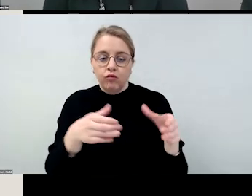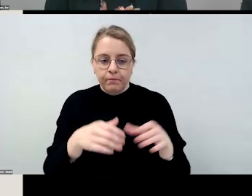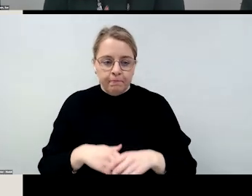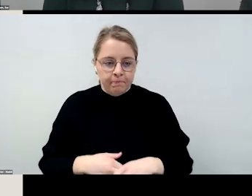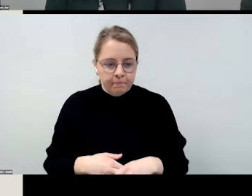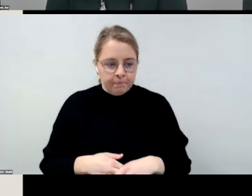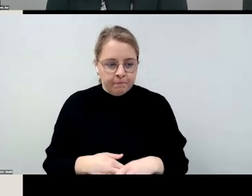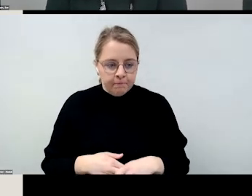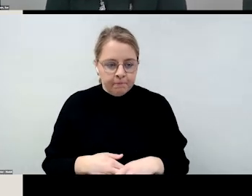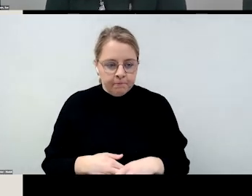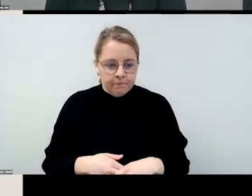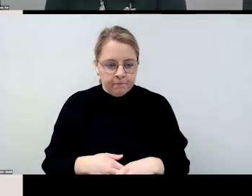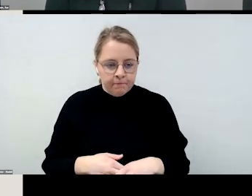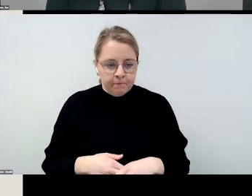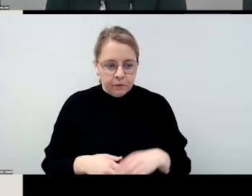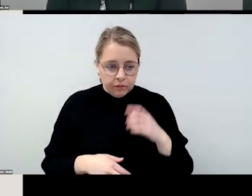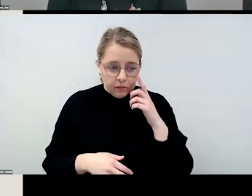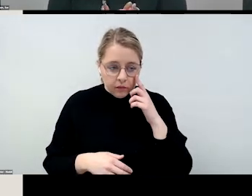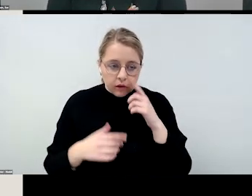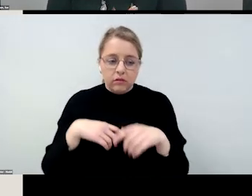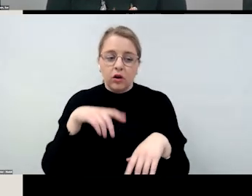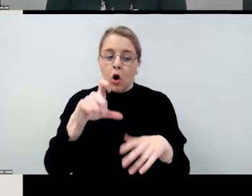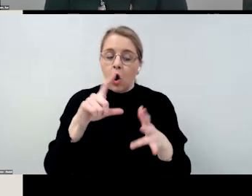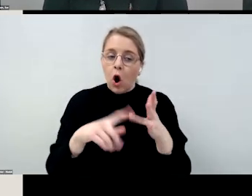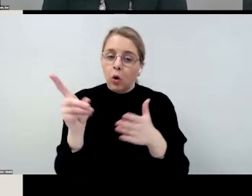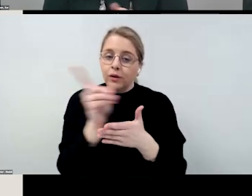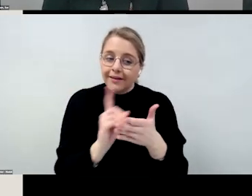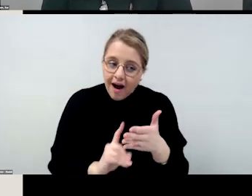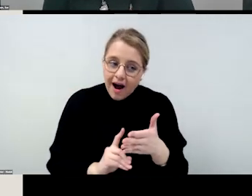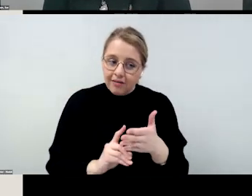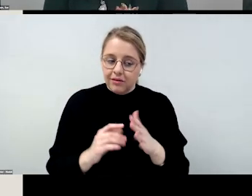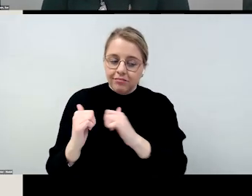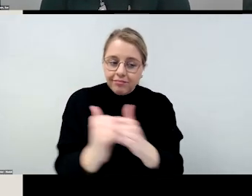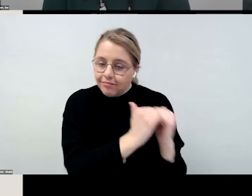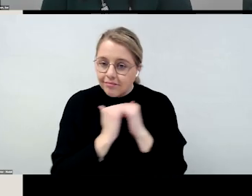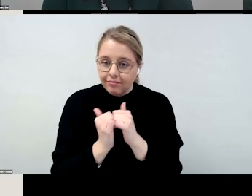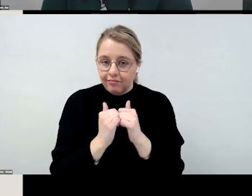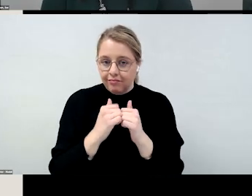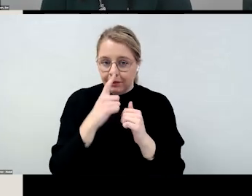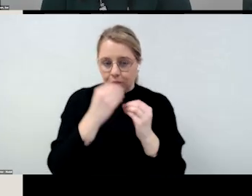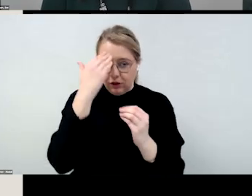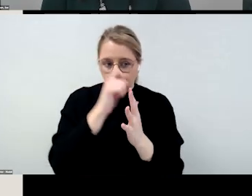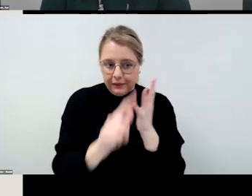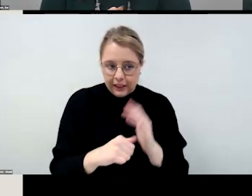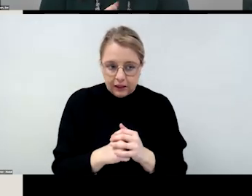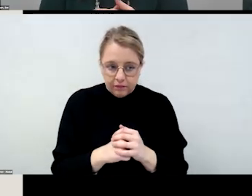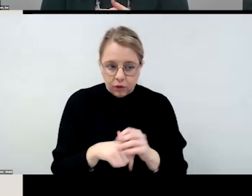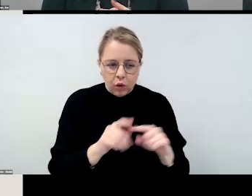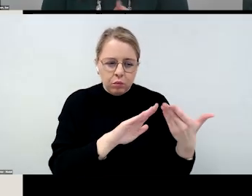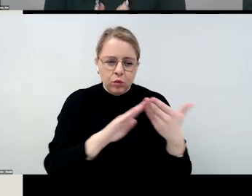Co-designing resources with people with intellectual disability and support networks, and also thinking about community outreach